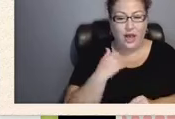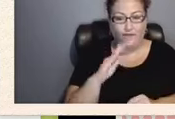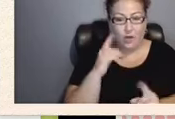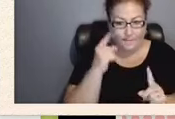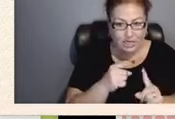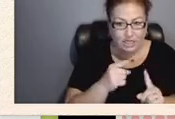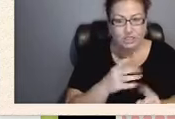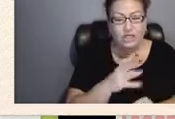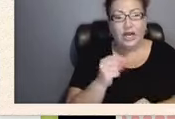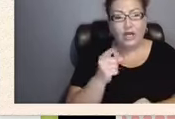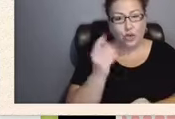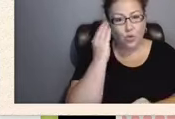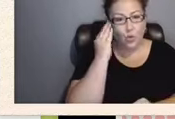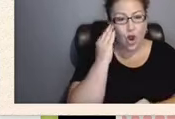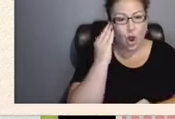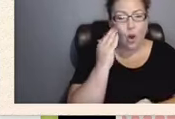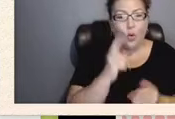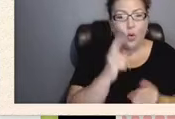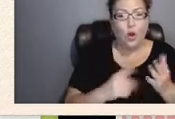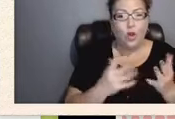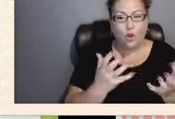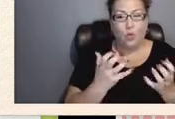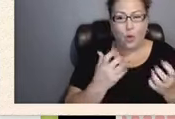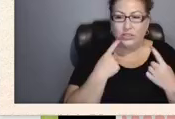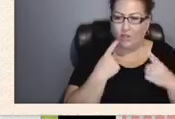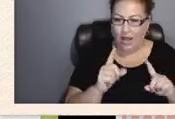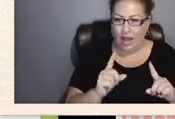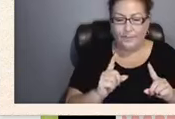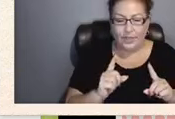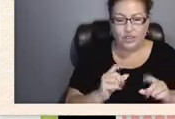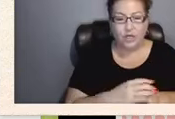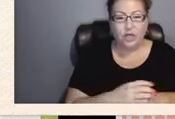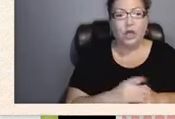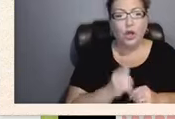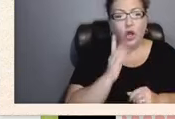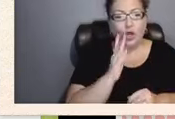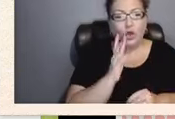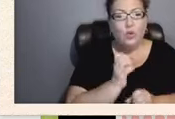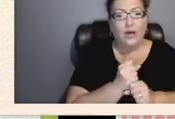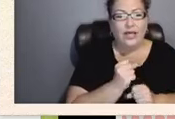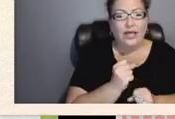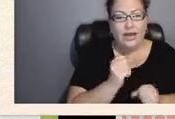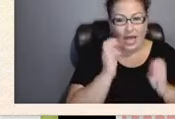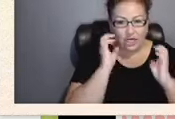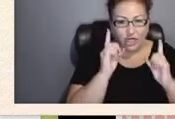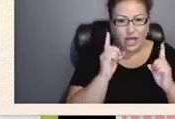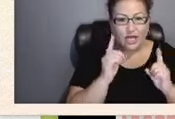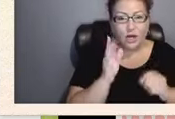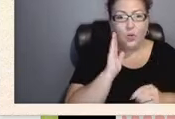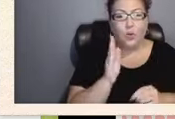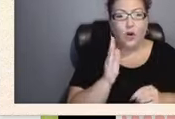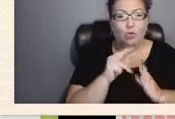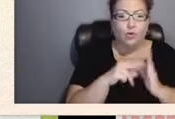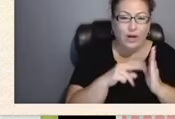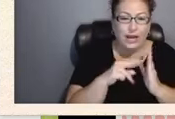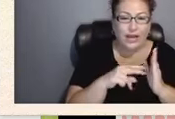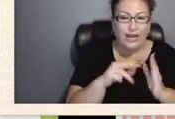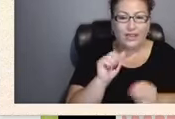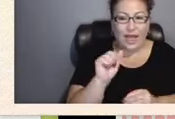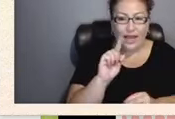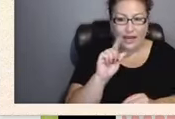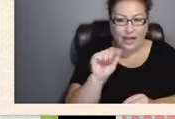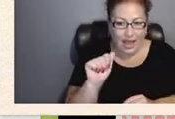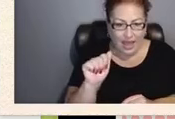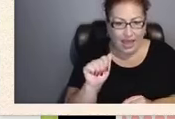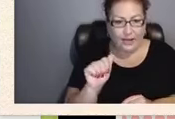know what you wanna accomplish, you're going to get educated. You're going to read the Americans with Disabilities